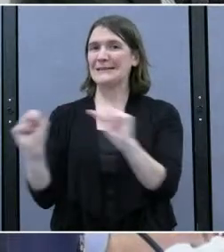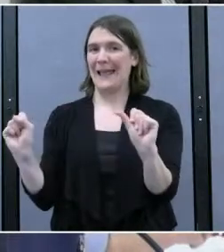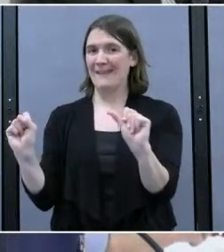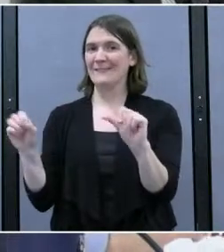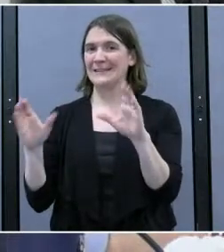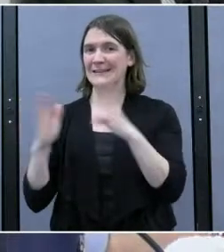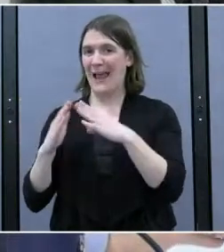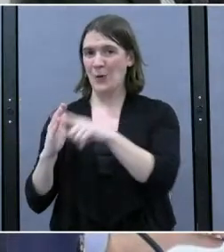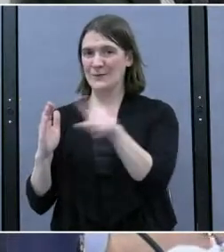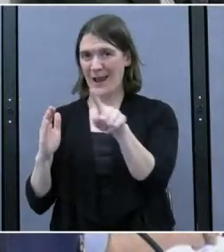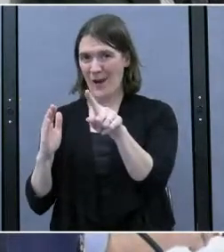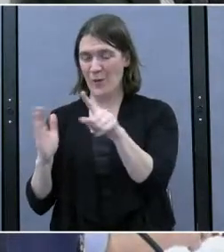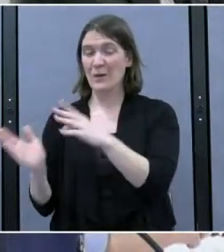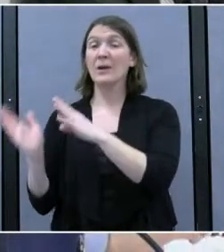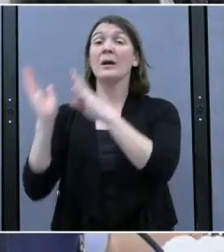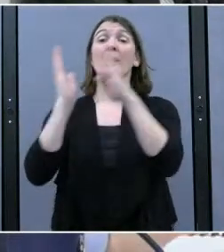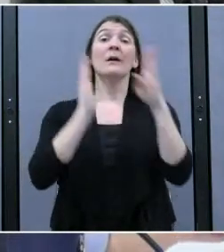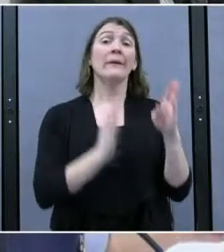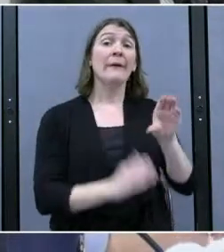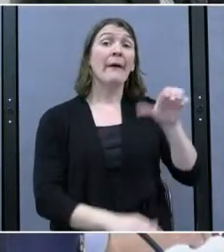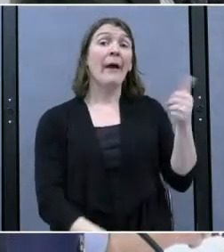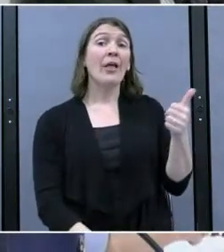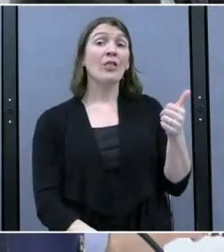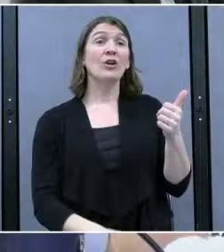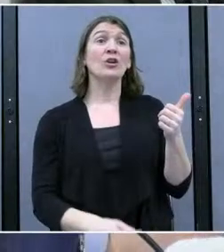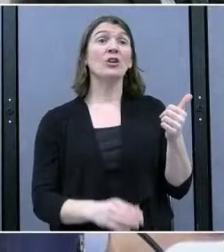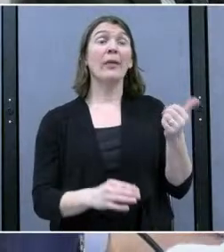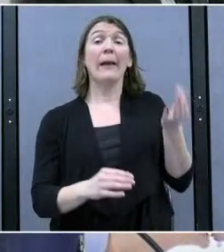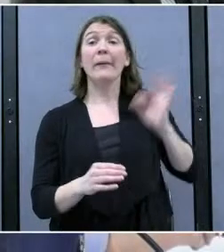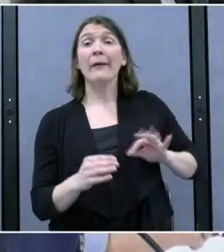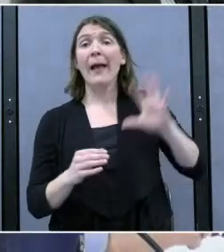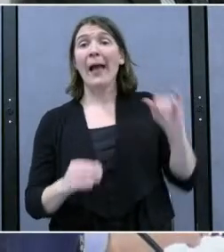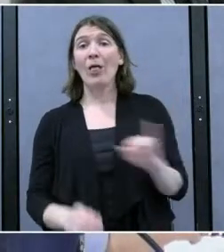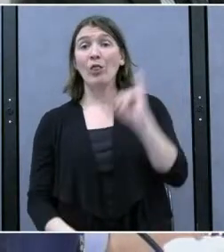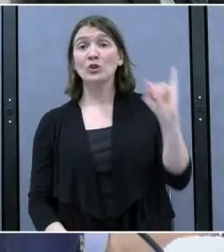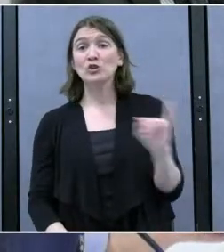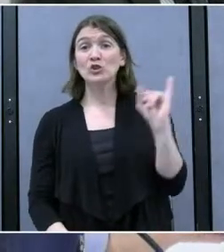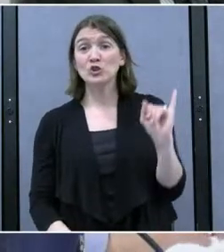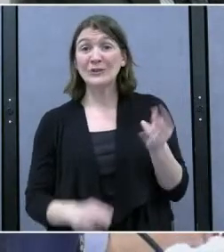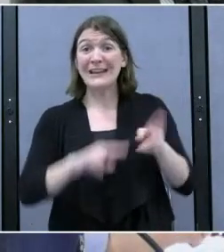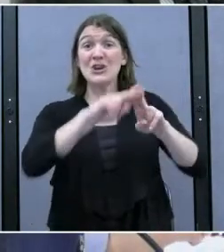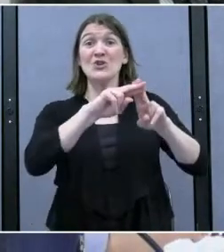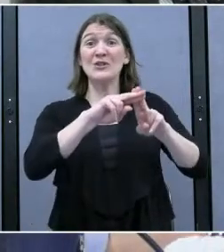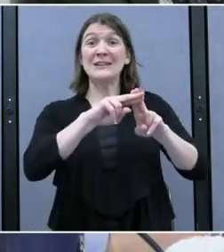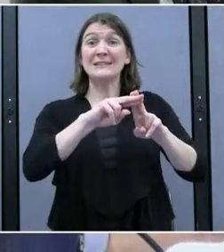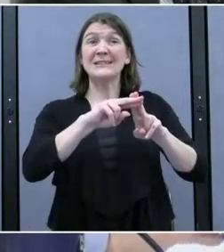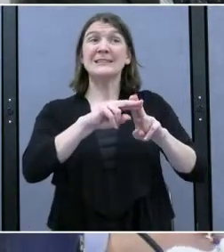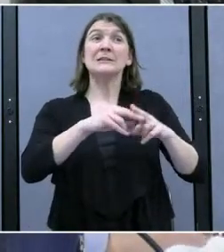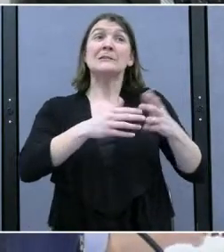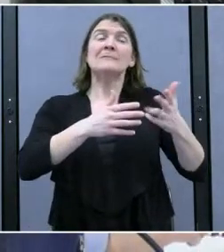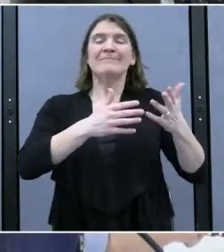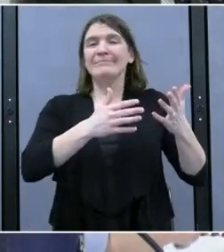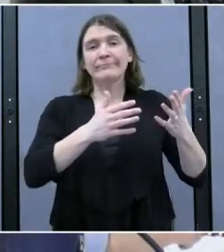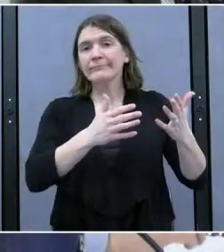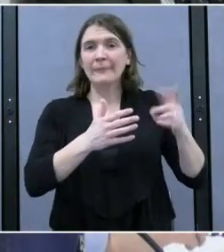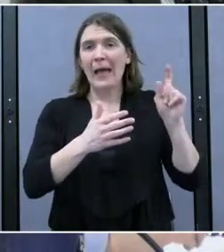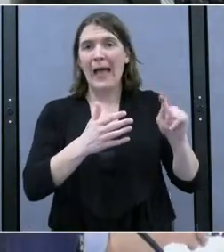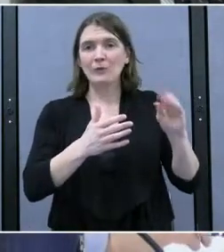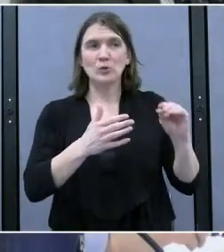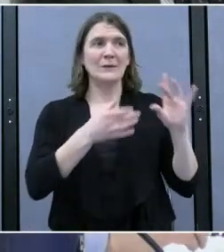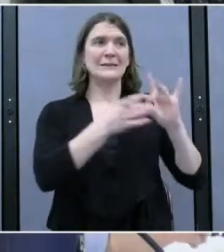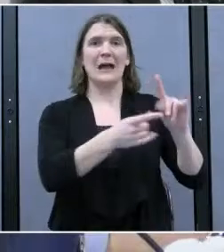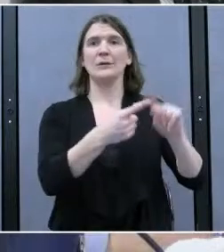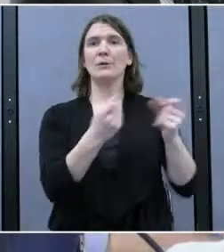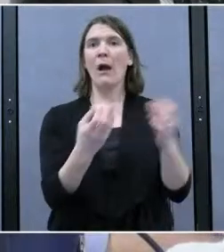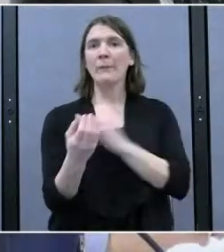then other things such as the kind of benefit increases, which is a little more baked in, but is also tied to